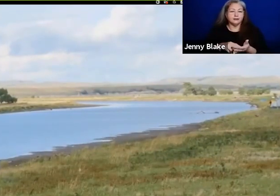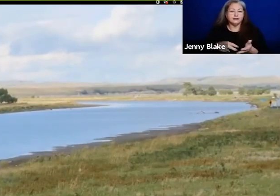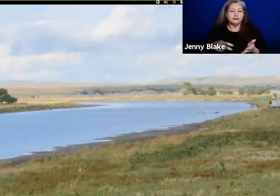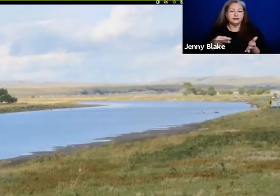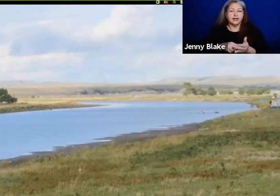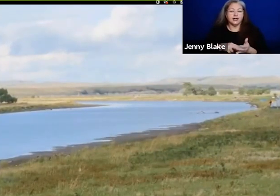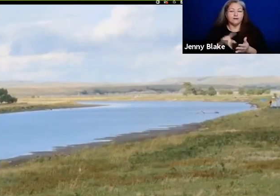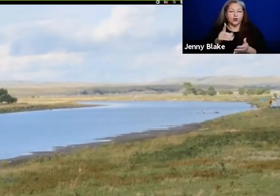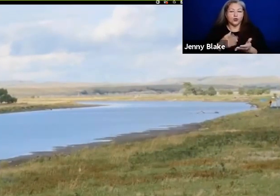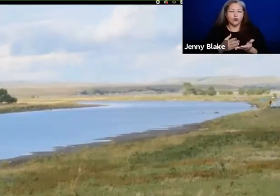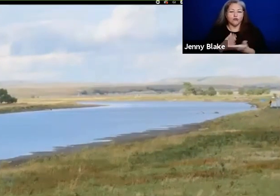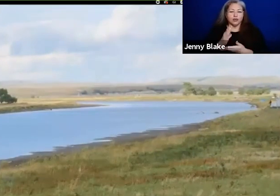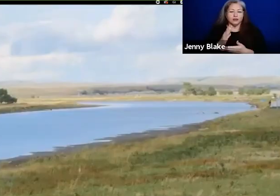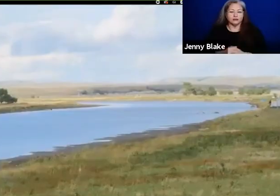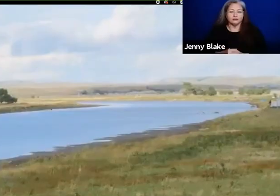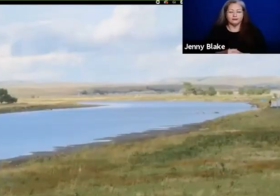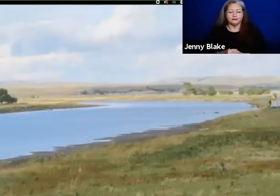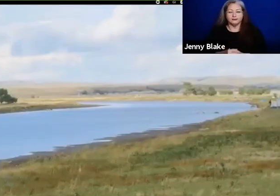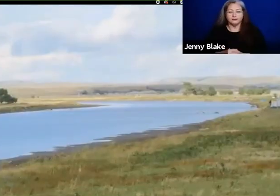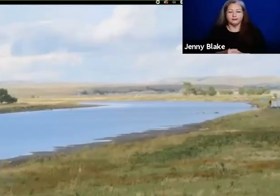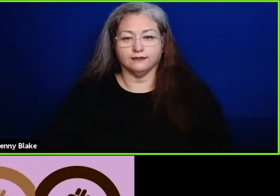Stand up for your right.